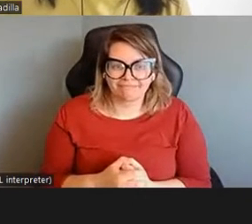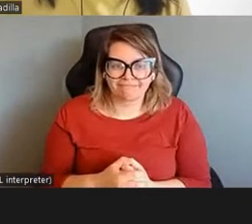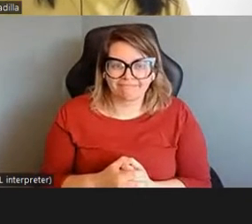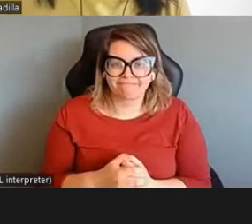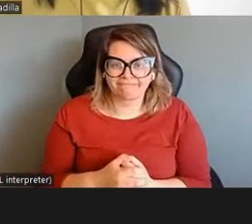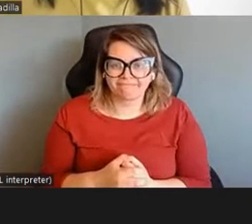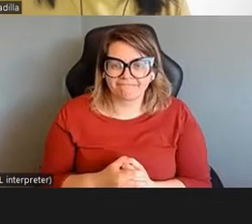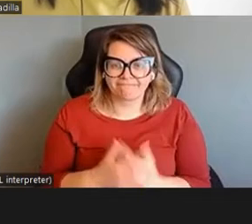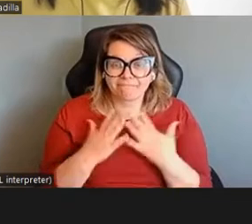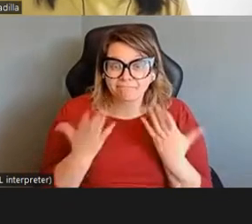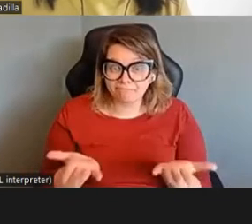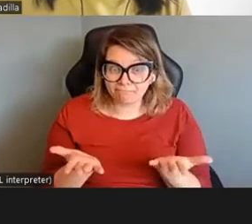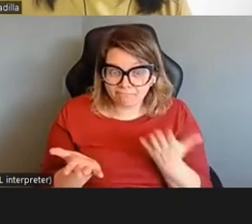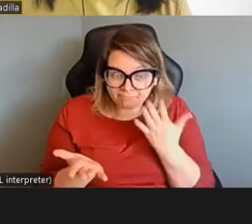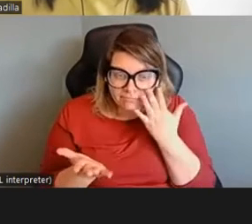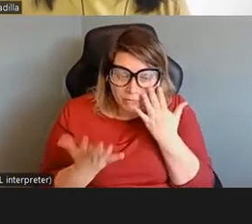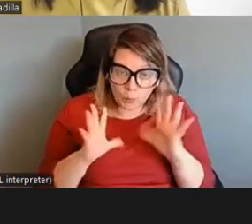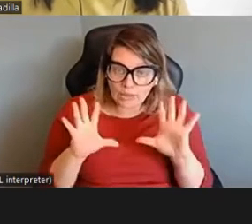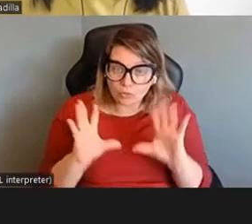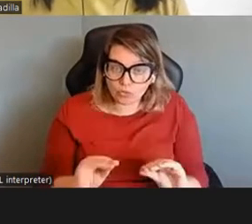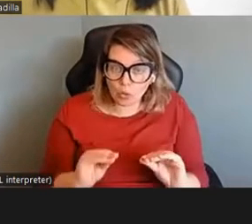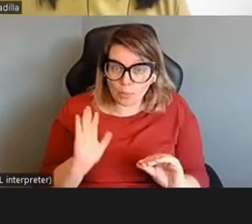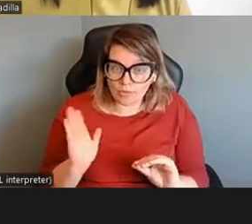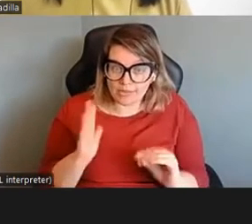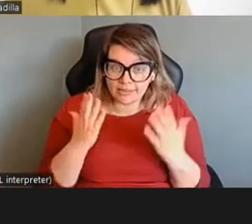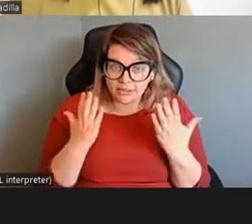work. All right, we're going to stop there.